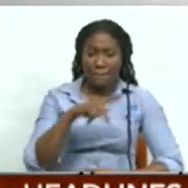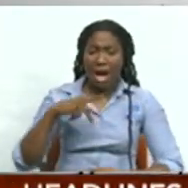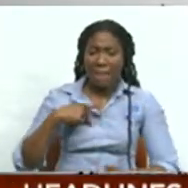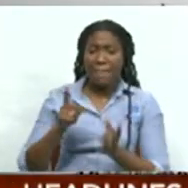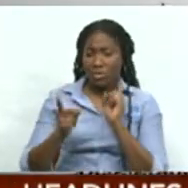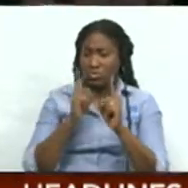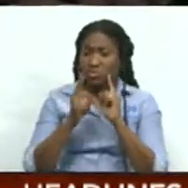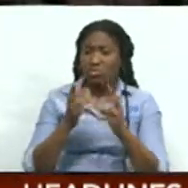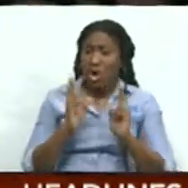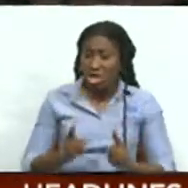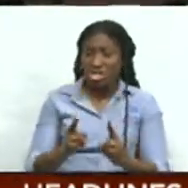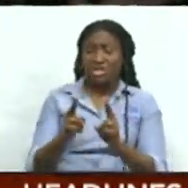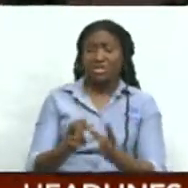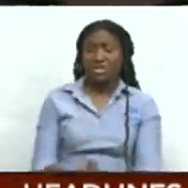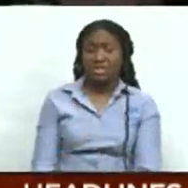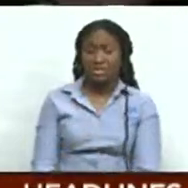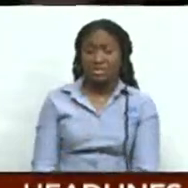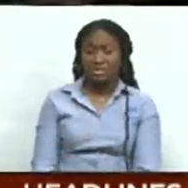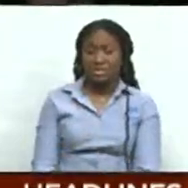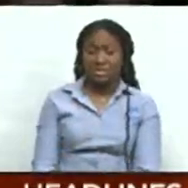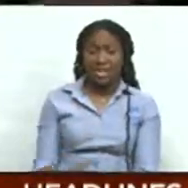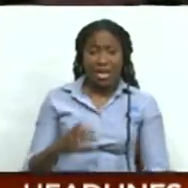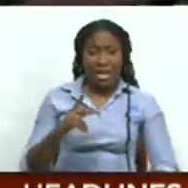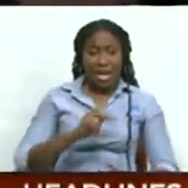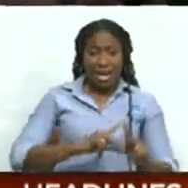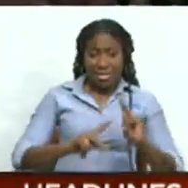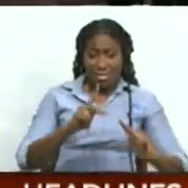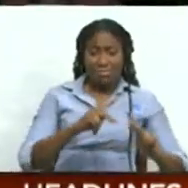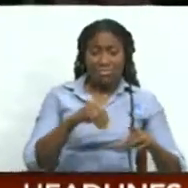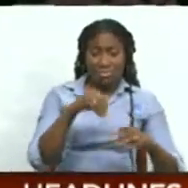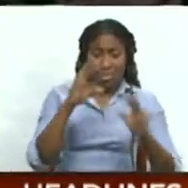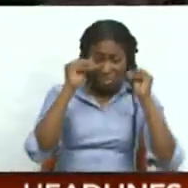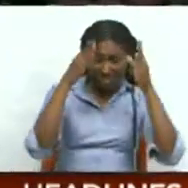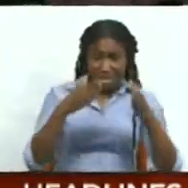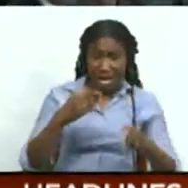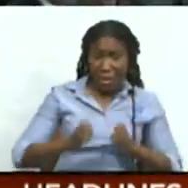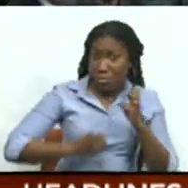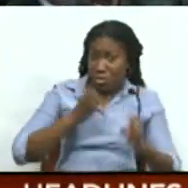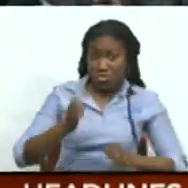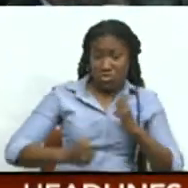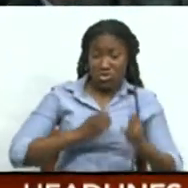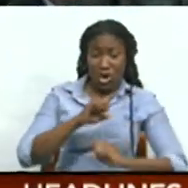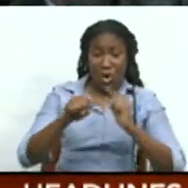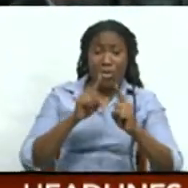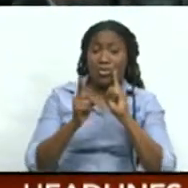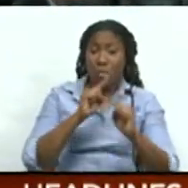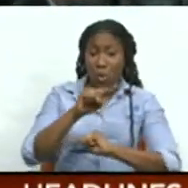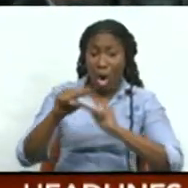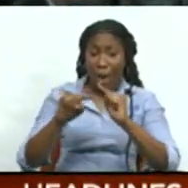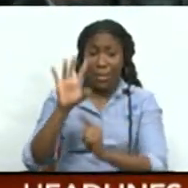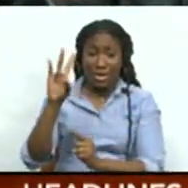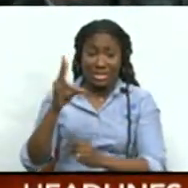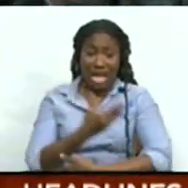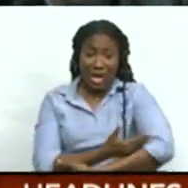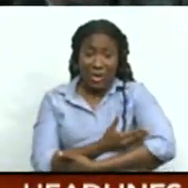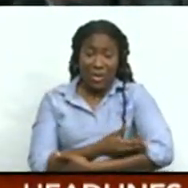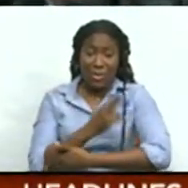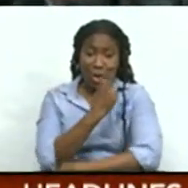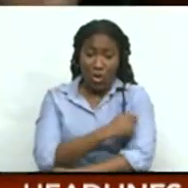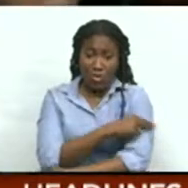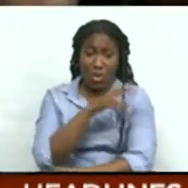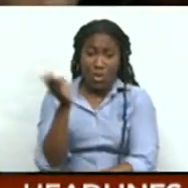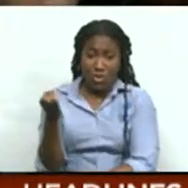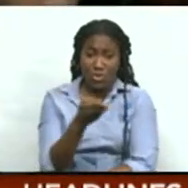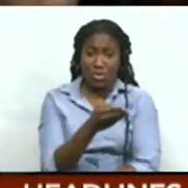question. But it seems emotions were high in the lower house with respect to this question, as Minister Terence Dyal Singh asked to answer later on so he would